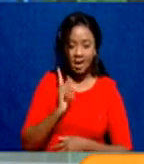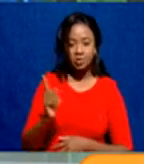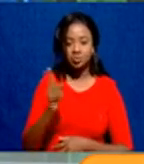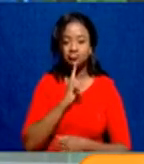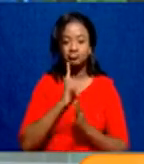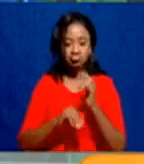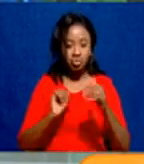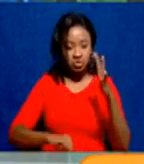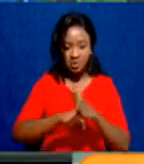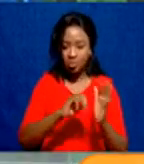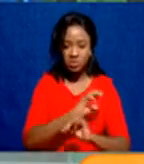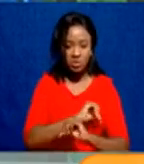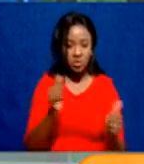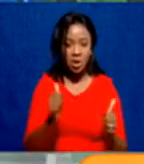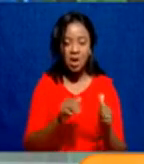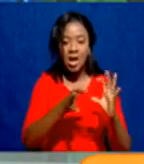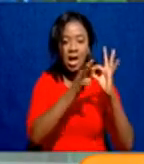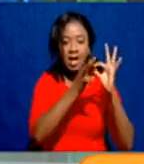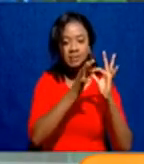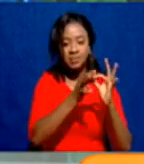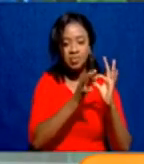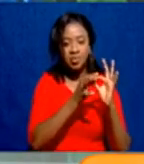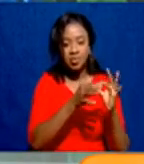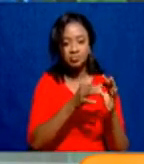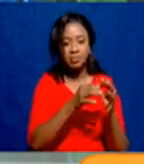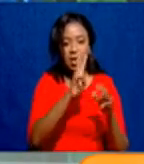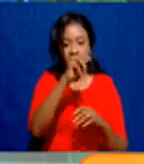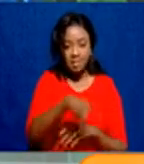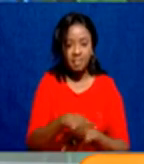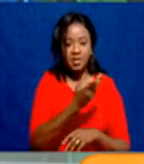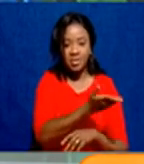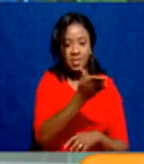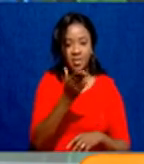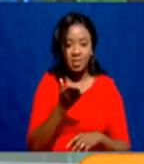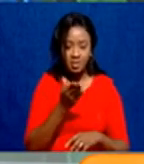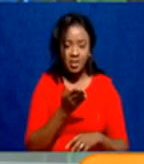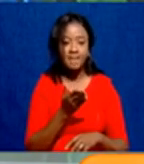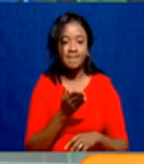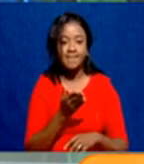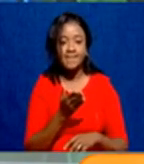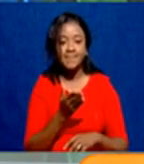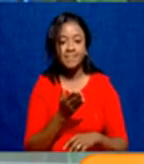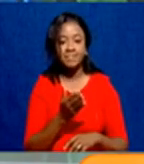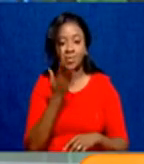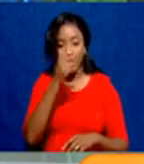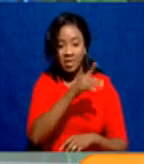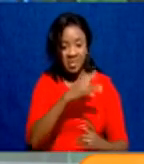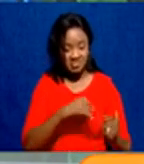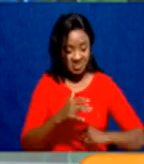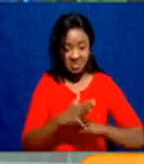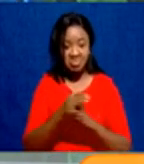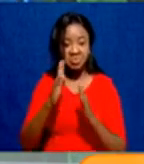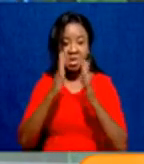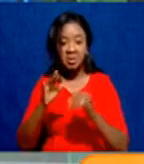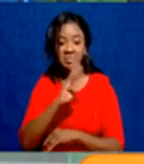Wiper leader Kalonzo Musyoka has backed Azimio la Umoja One Kenya Coalition MPs on their stance